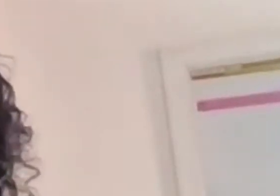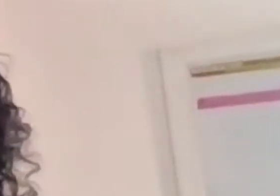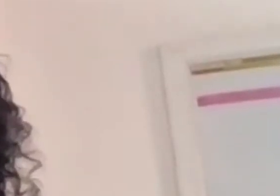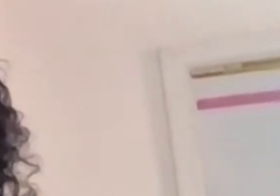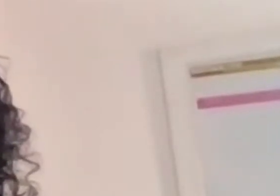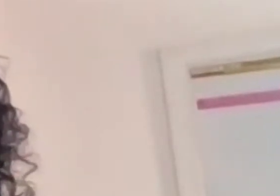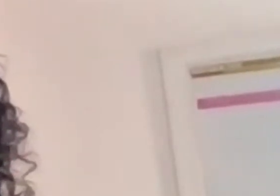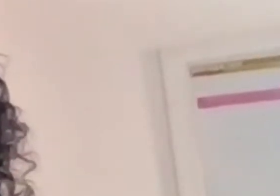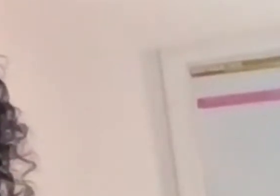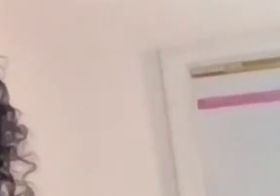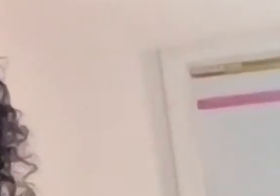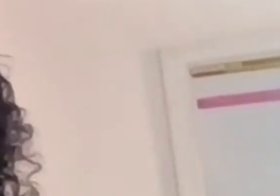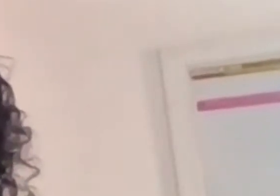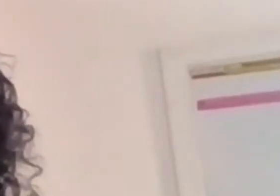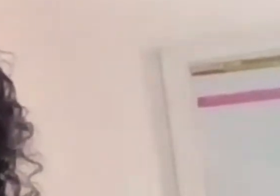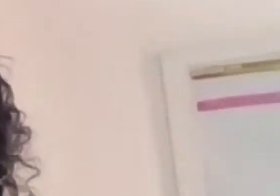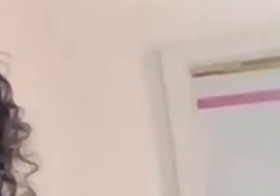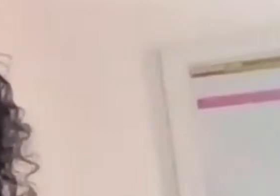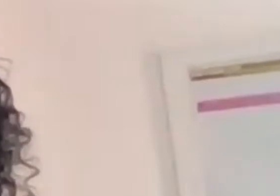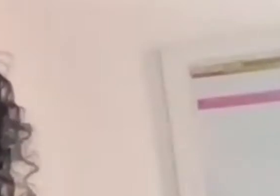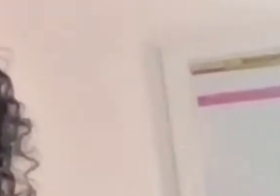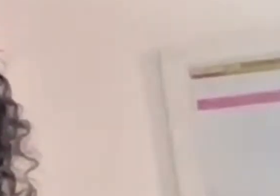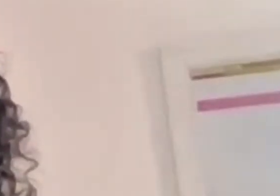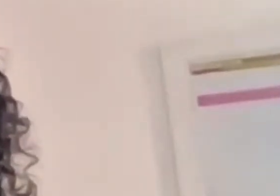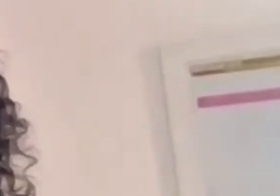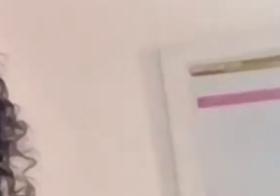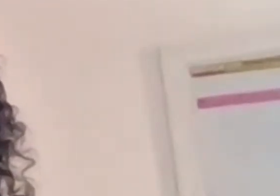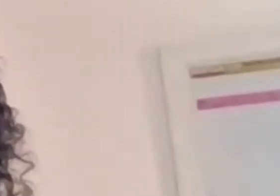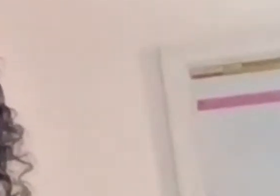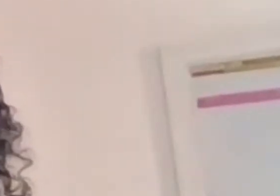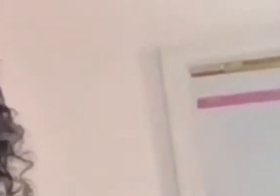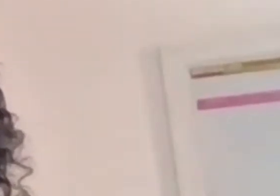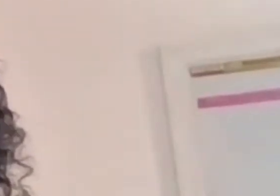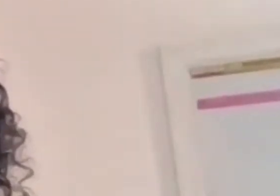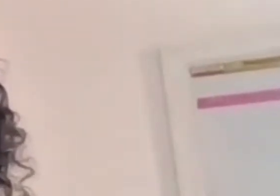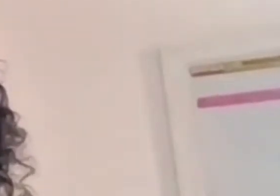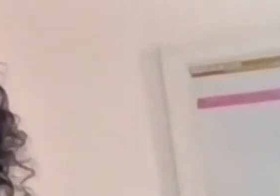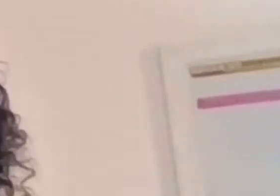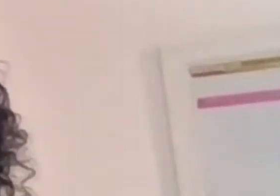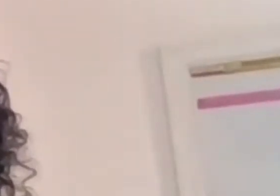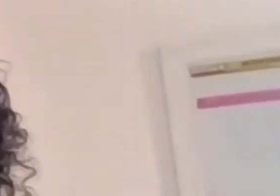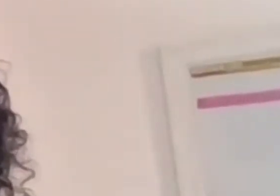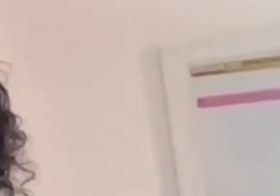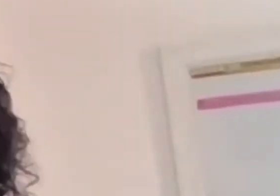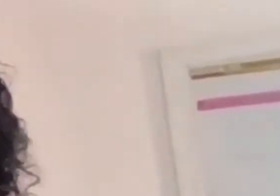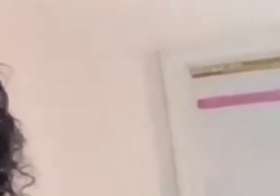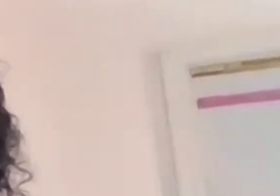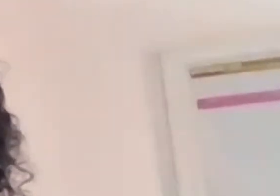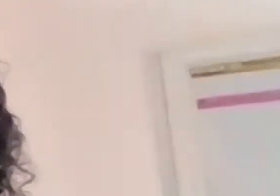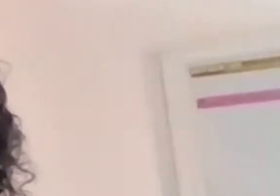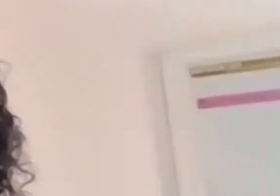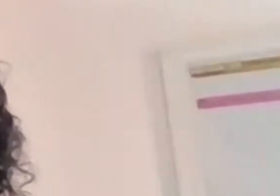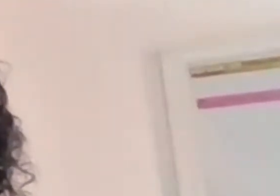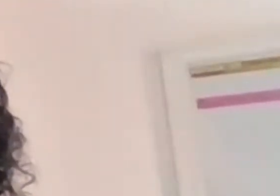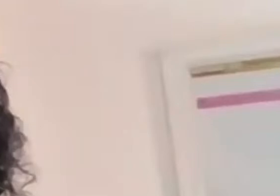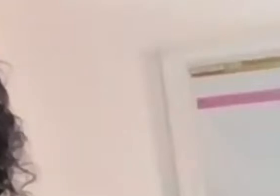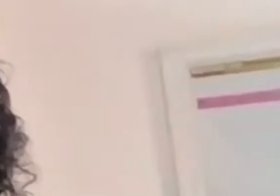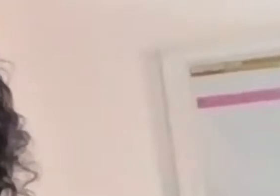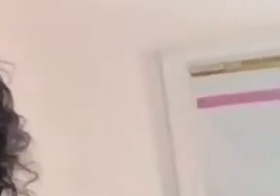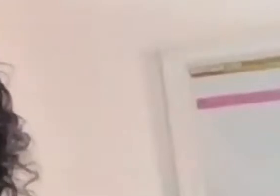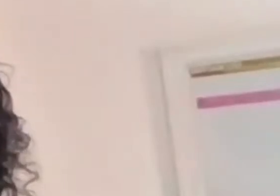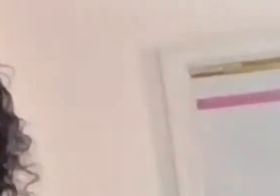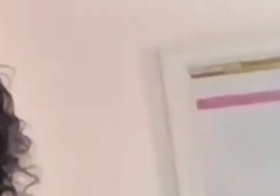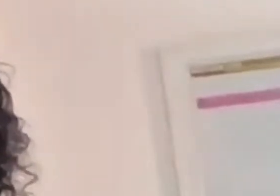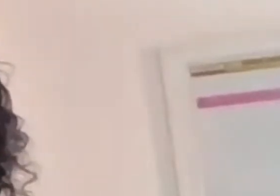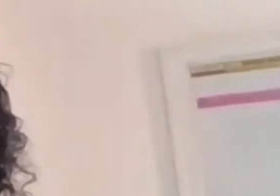been unwell and who are not in a physical position to go out and get these things done, and that has been facilitated. Yeah.